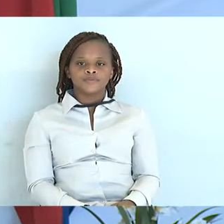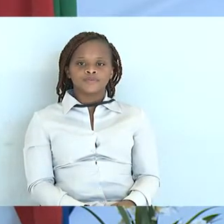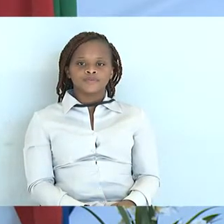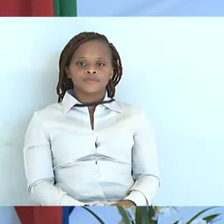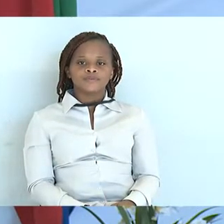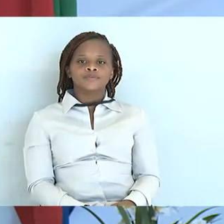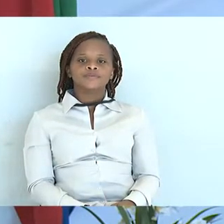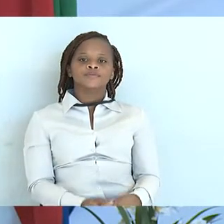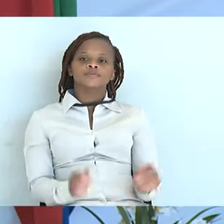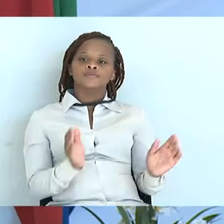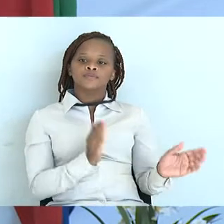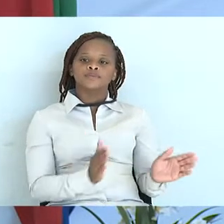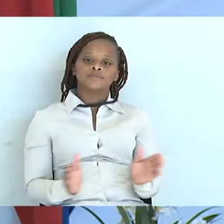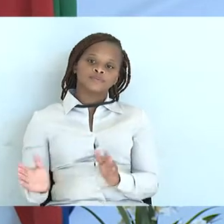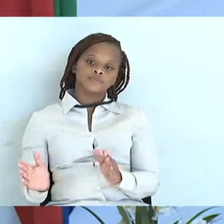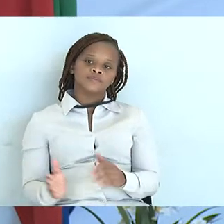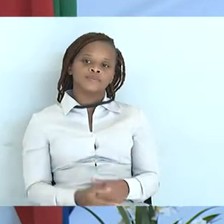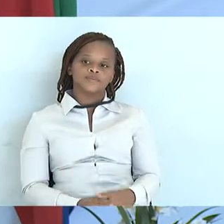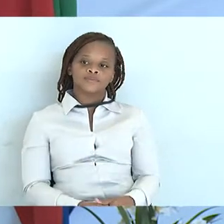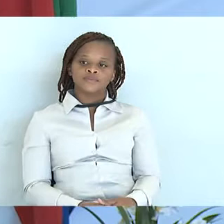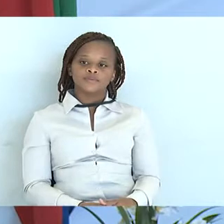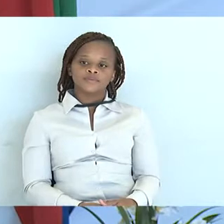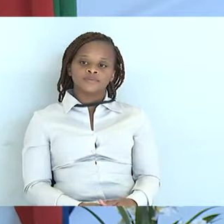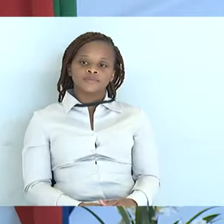Next slide.